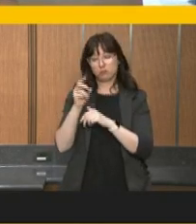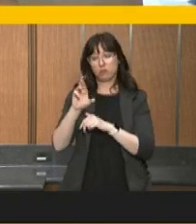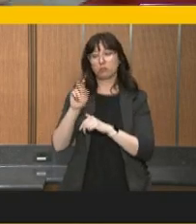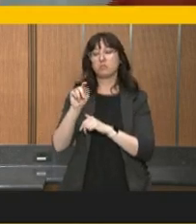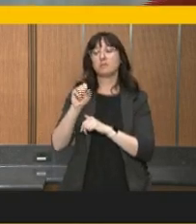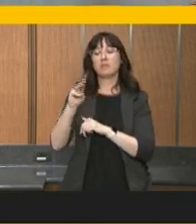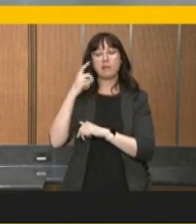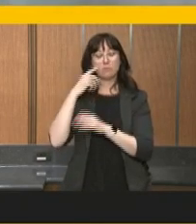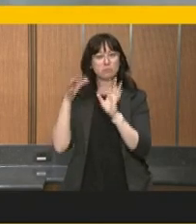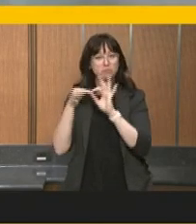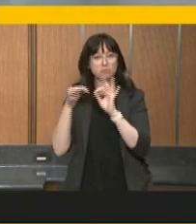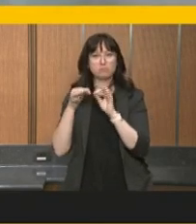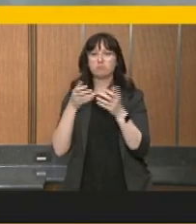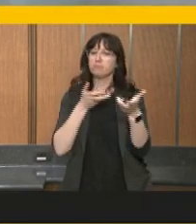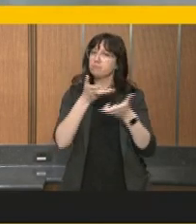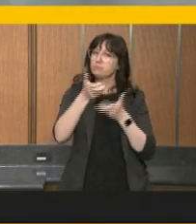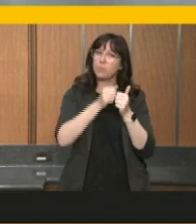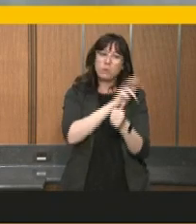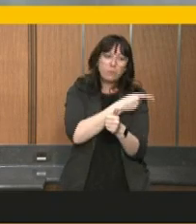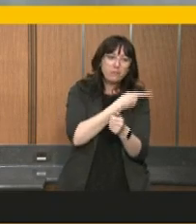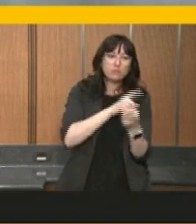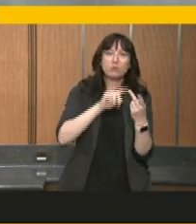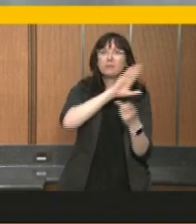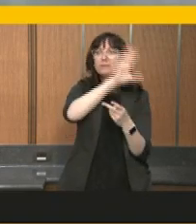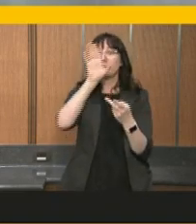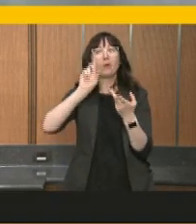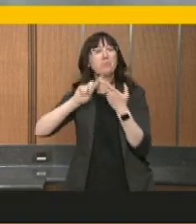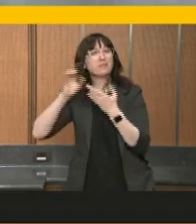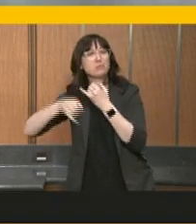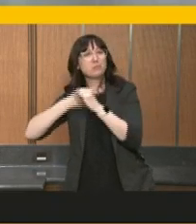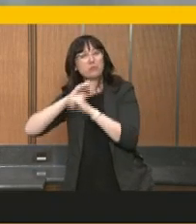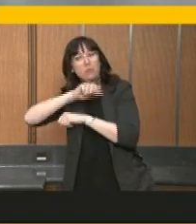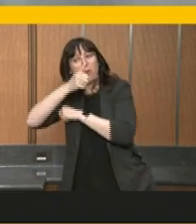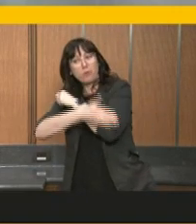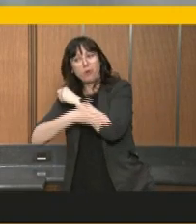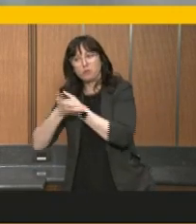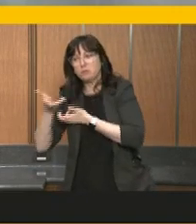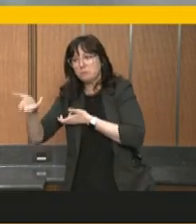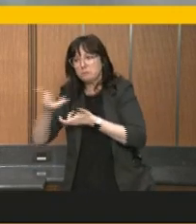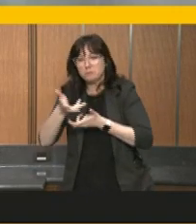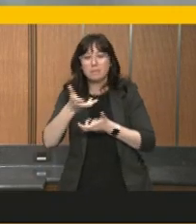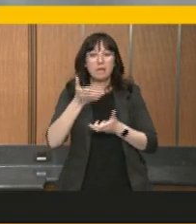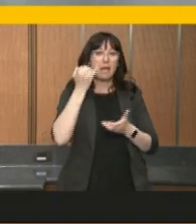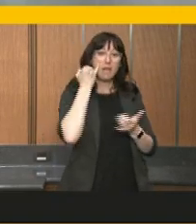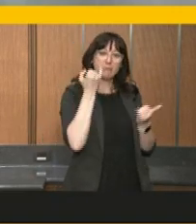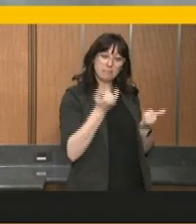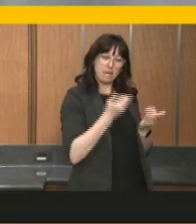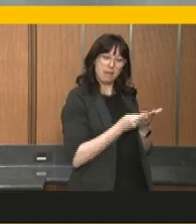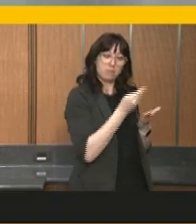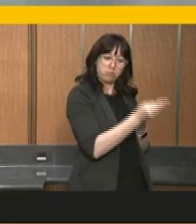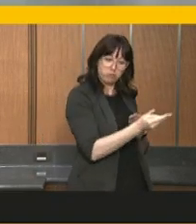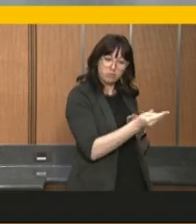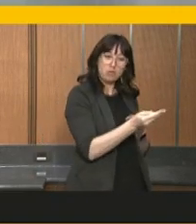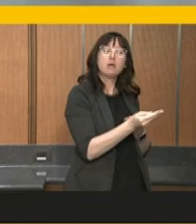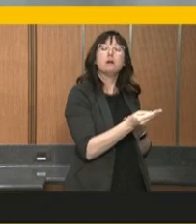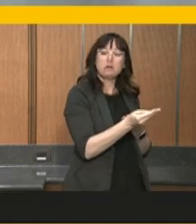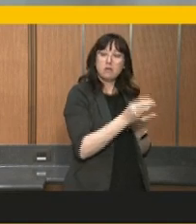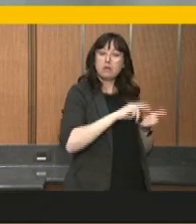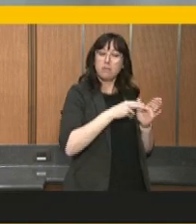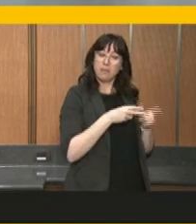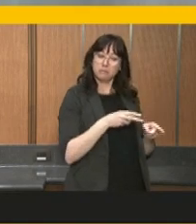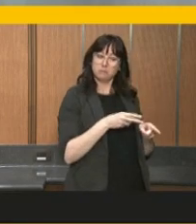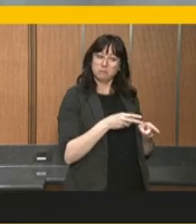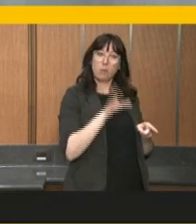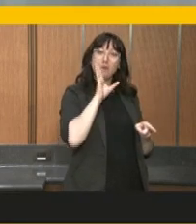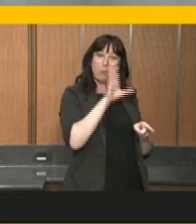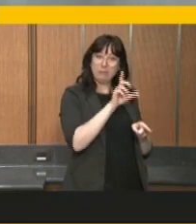our provincial territorial partners, but also our international partners, to make sure that what we procure today, we have a capacity to, first of all, use,